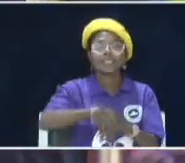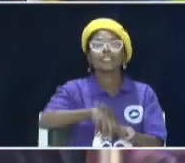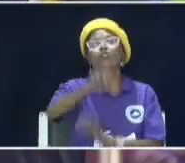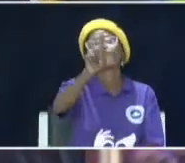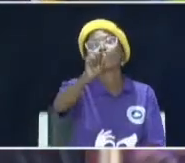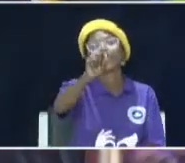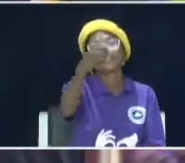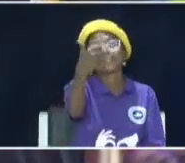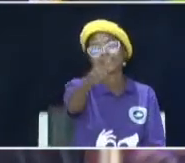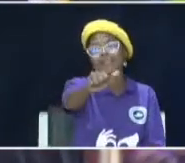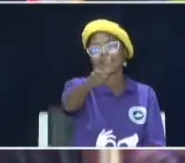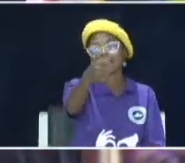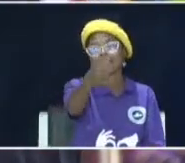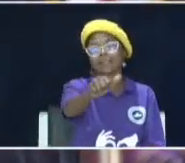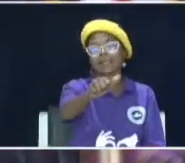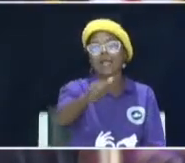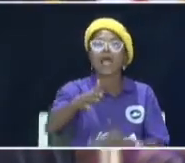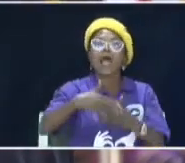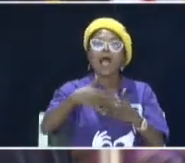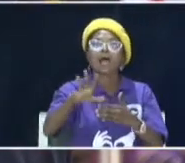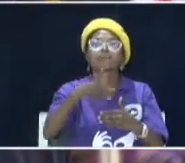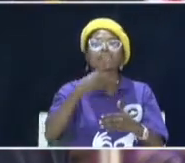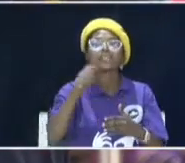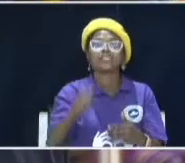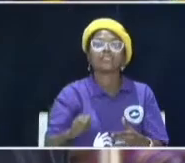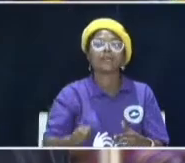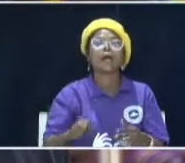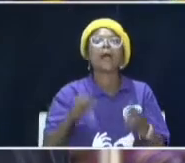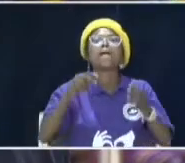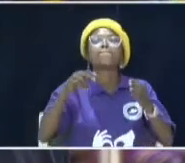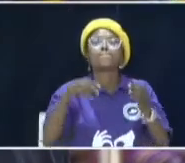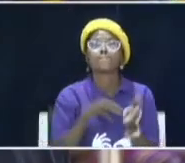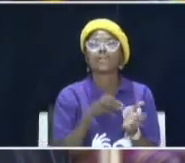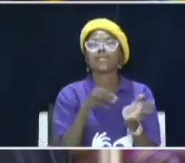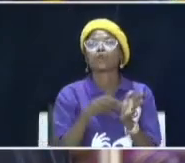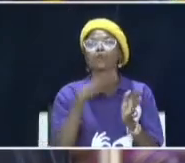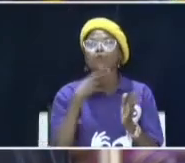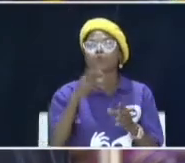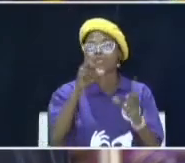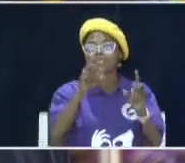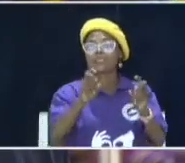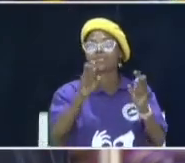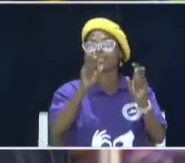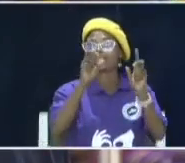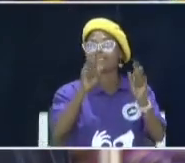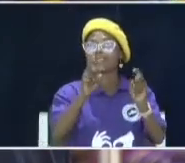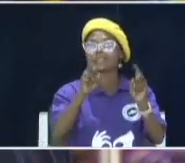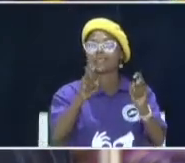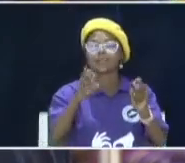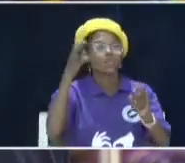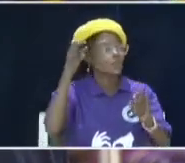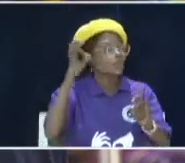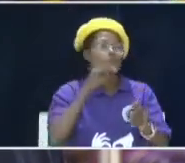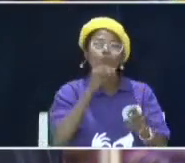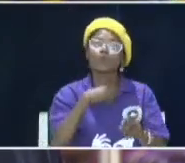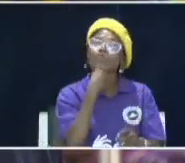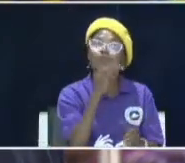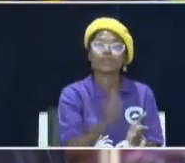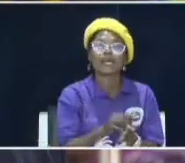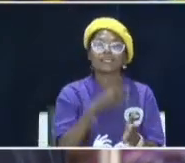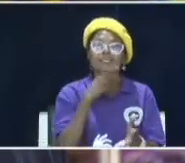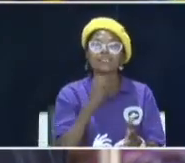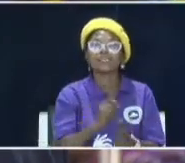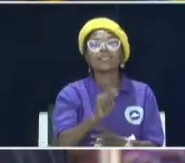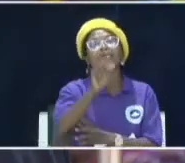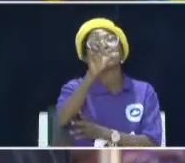2010, after a medical test, he was told that his liver was not working well. He wrote a